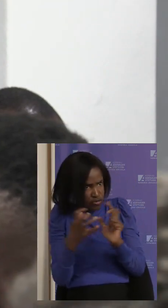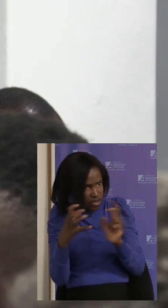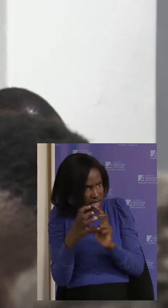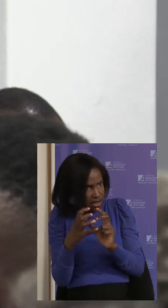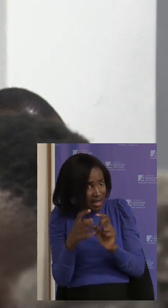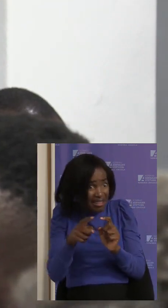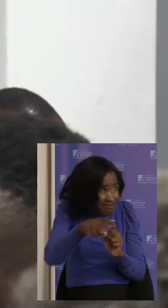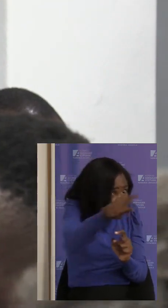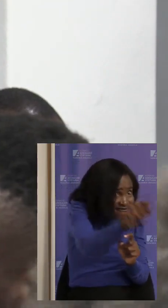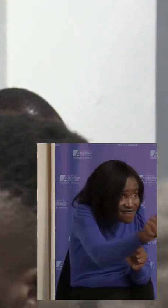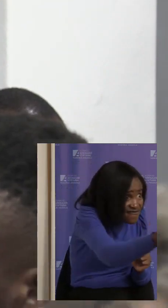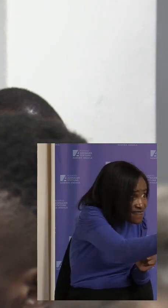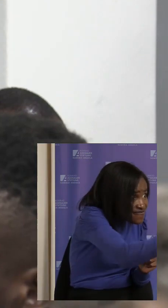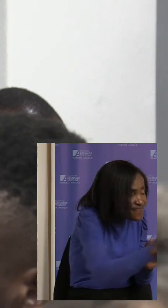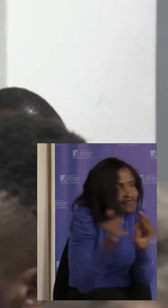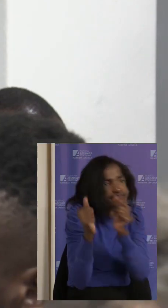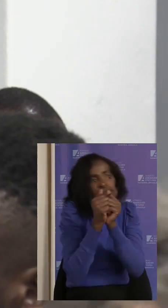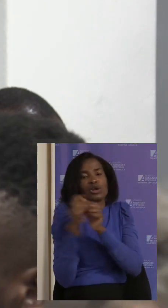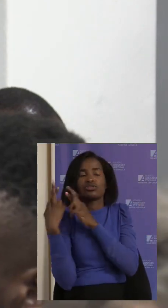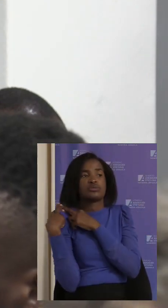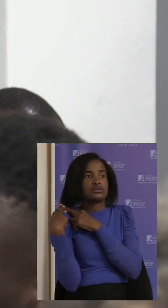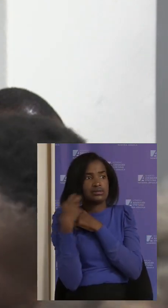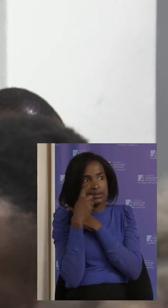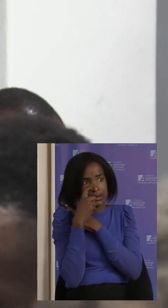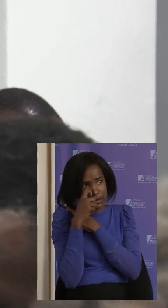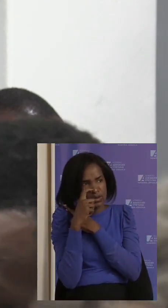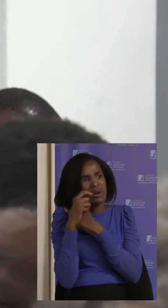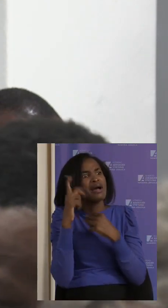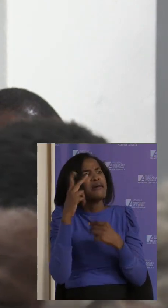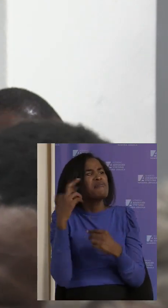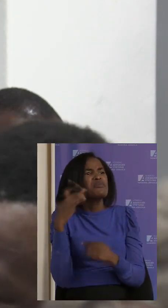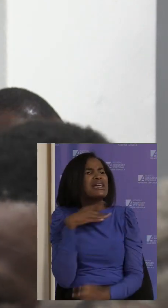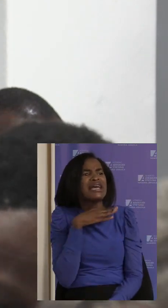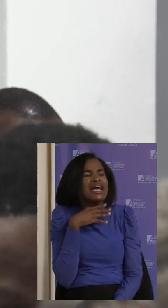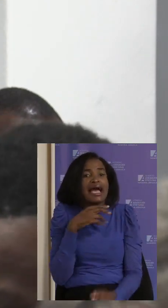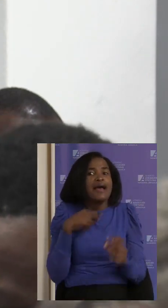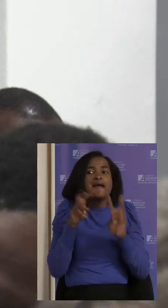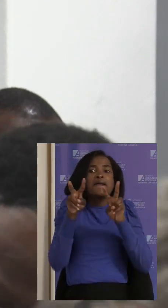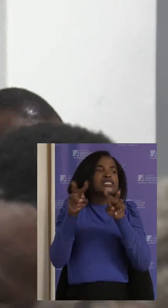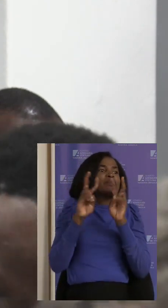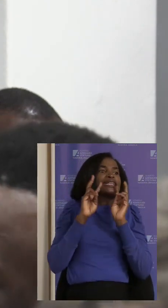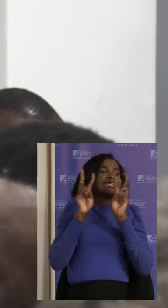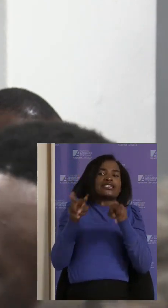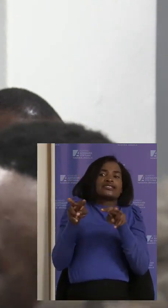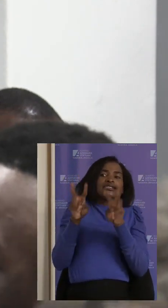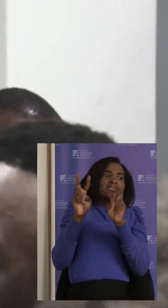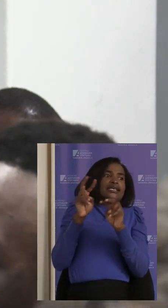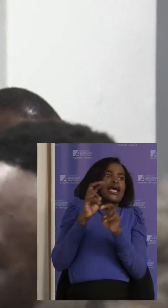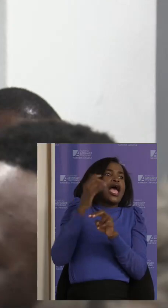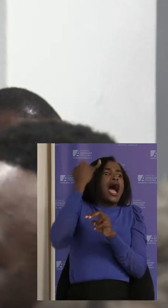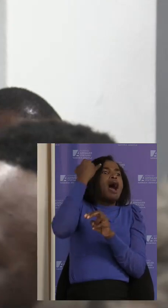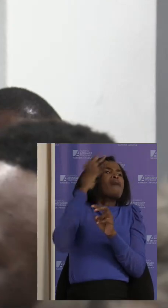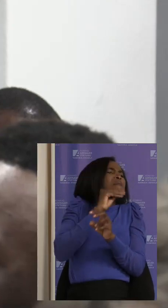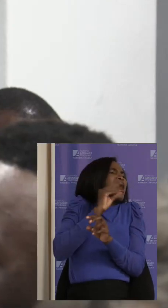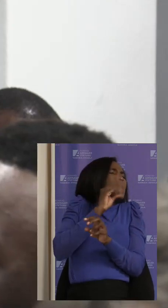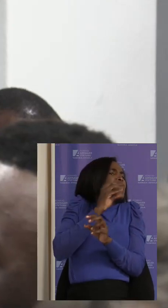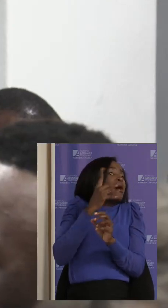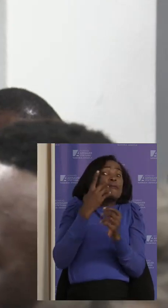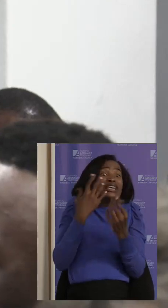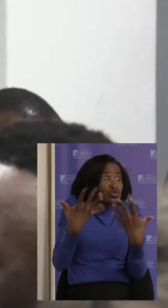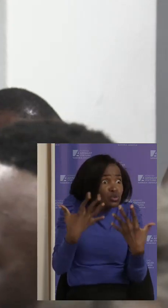our collective responsibility. And so it is tiring to hear people who are spectators know the most and contribute towards